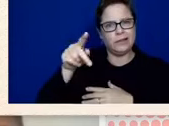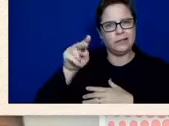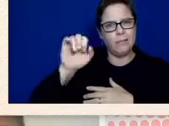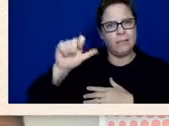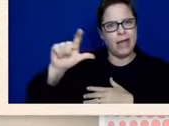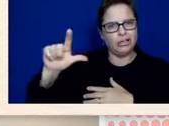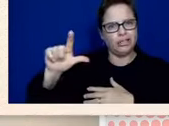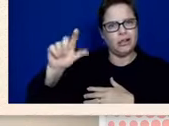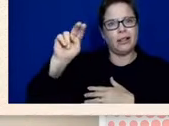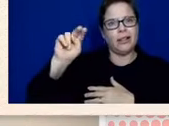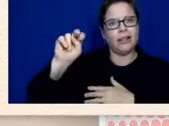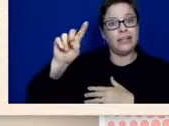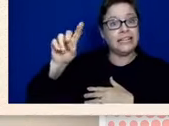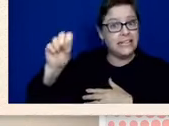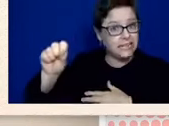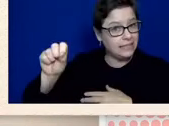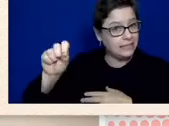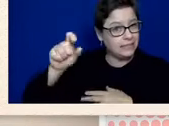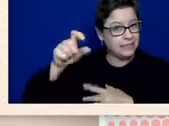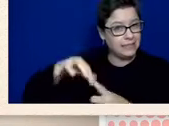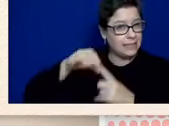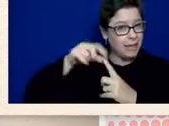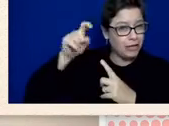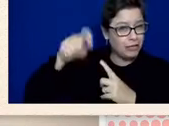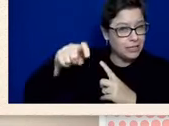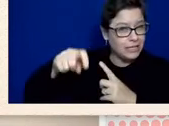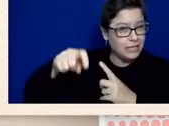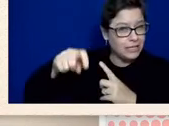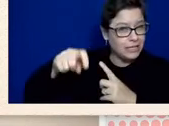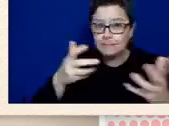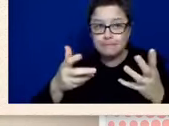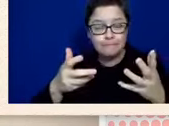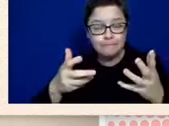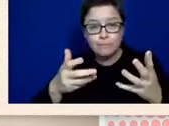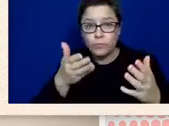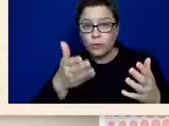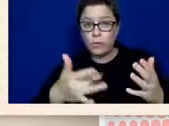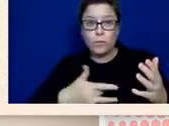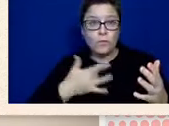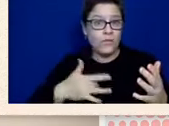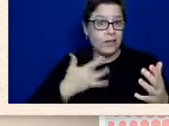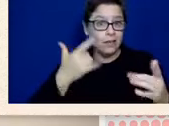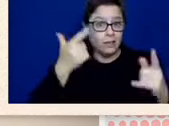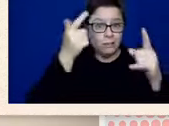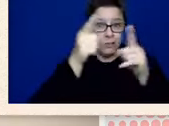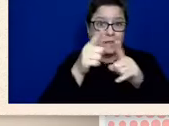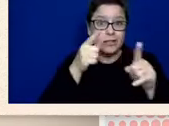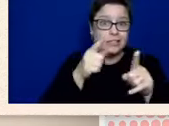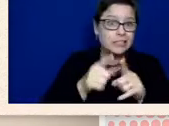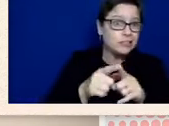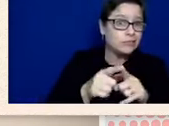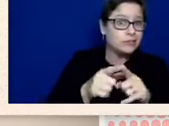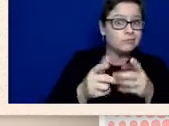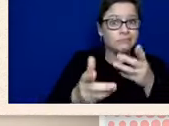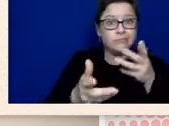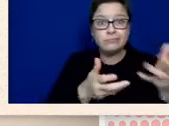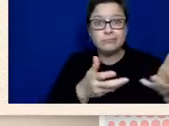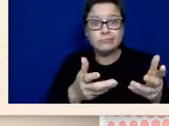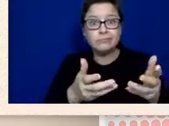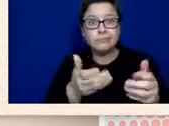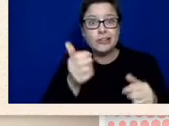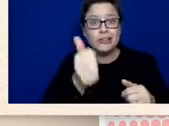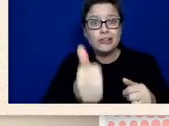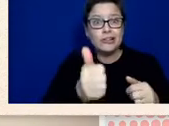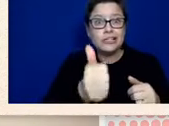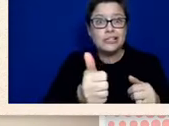place any idea from your siblings that think that, well, since you need to have more close